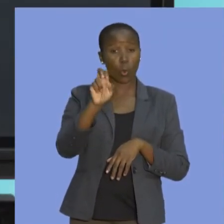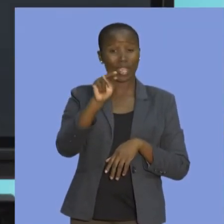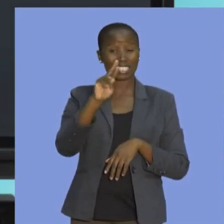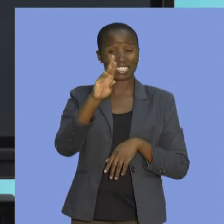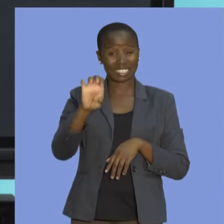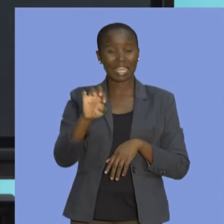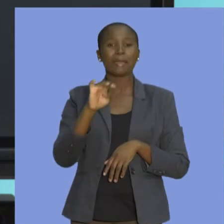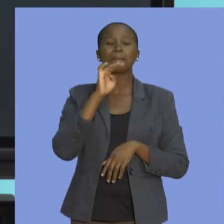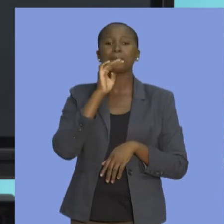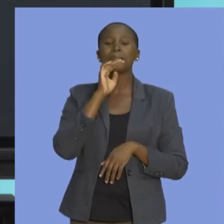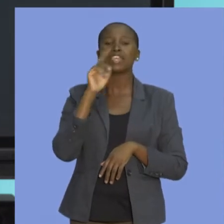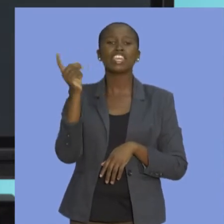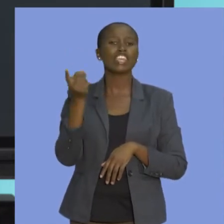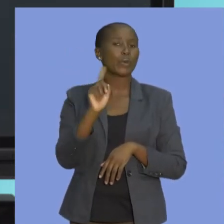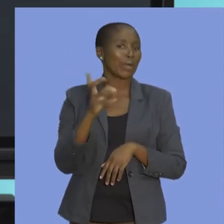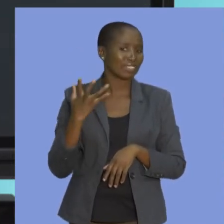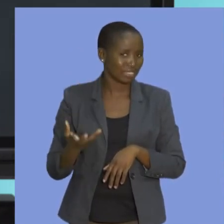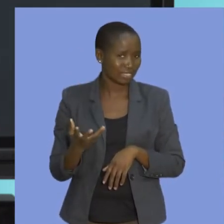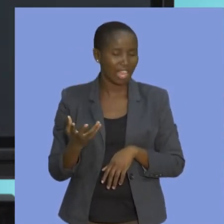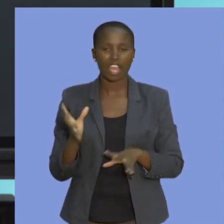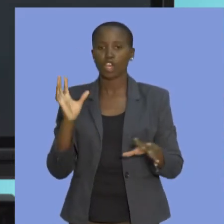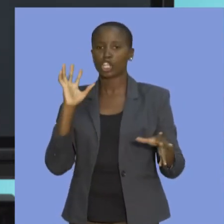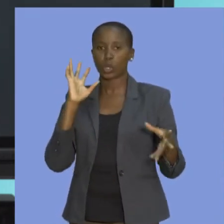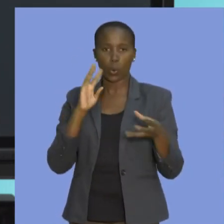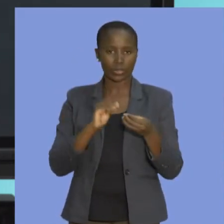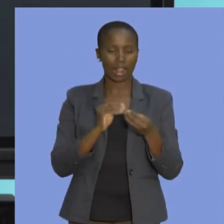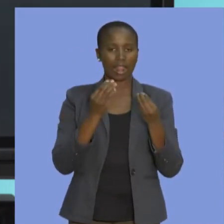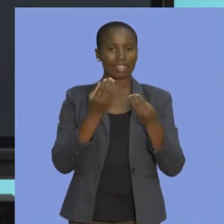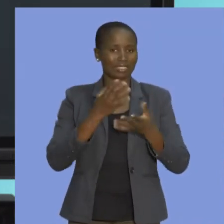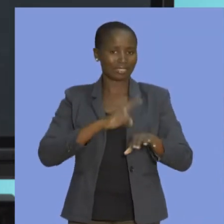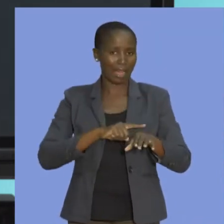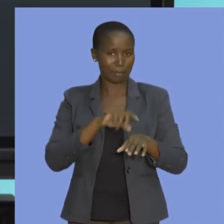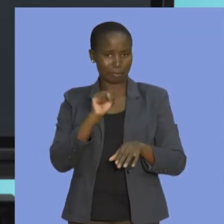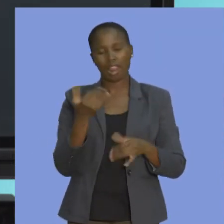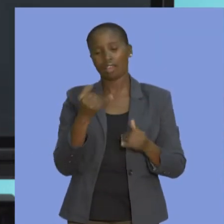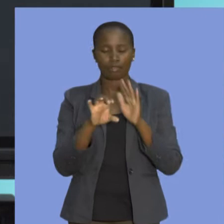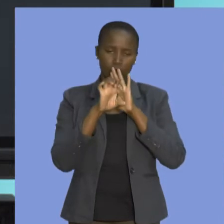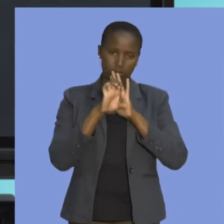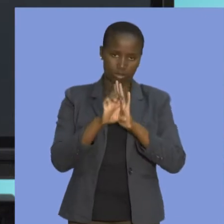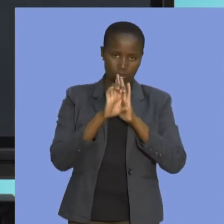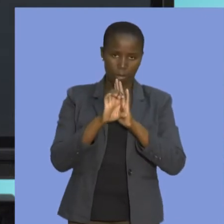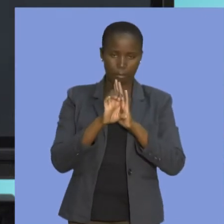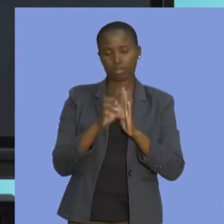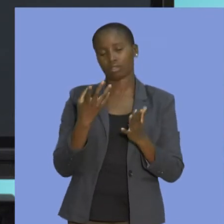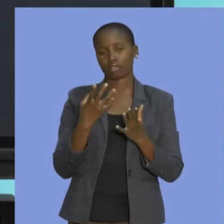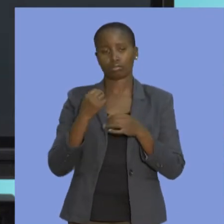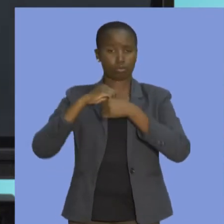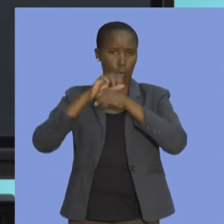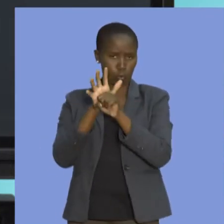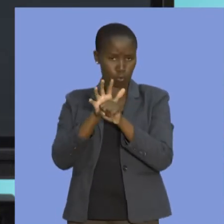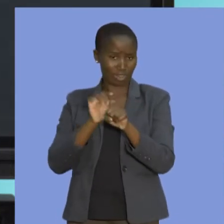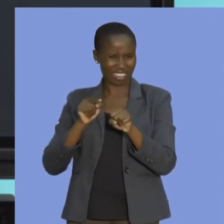tally, okay? So if I make an example, I'm going to make an example using the pandemic. Let's say